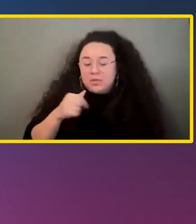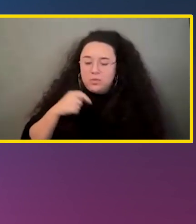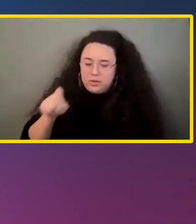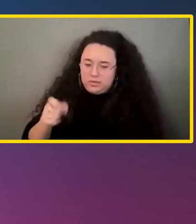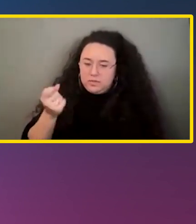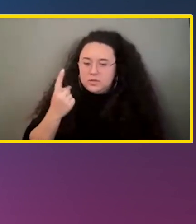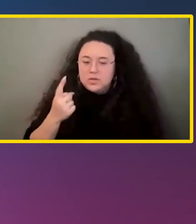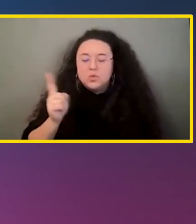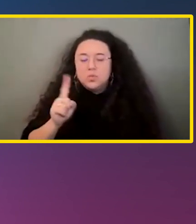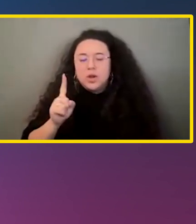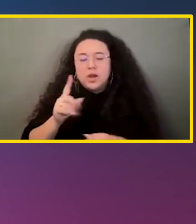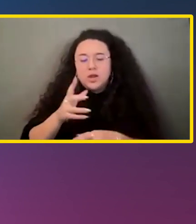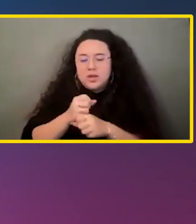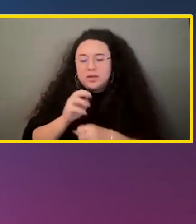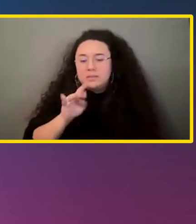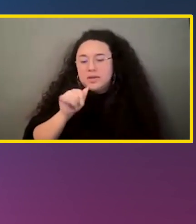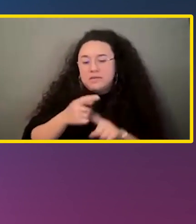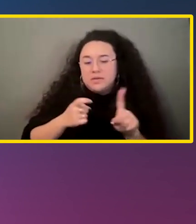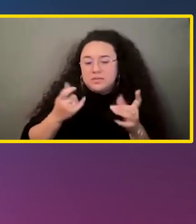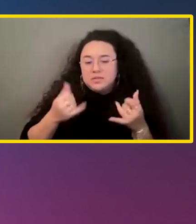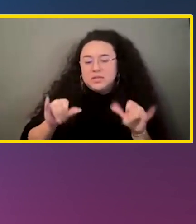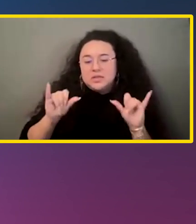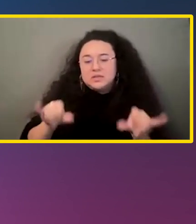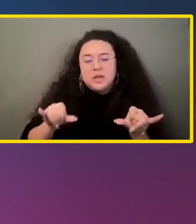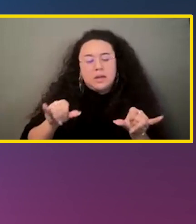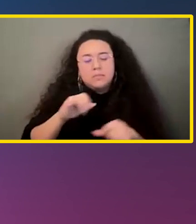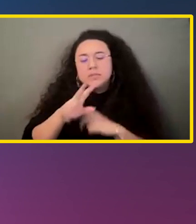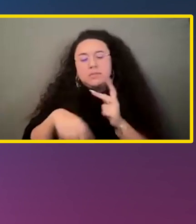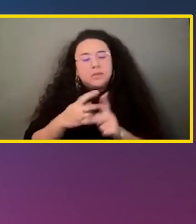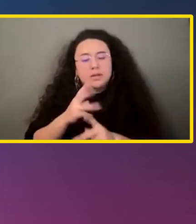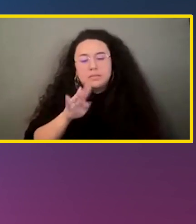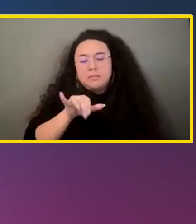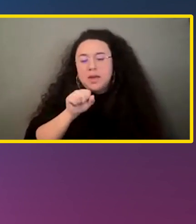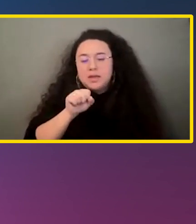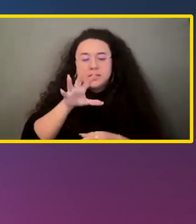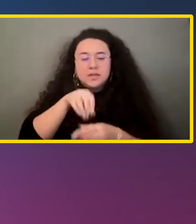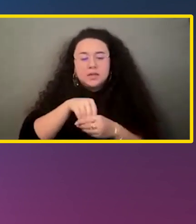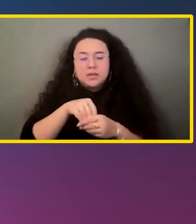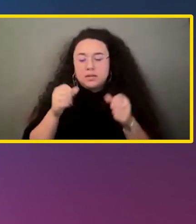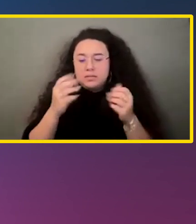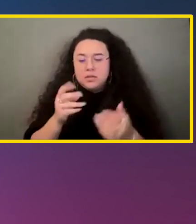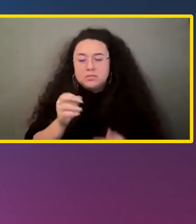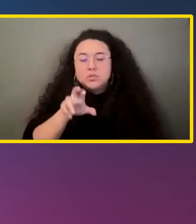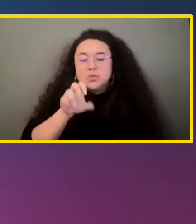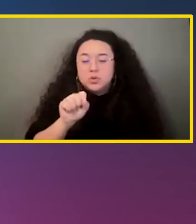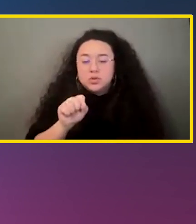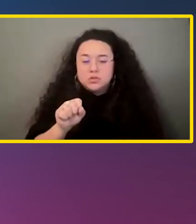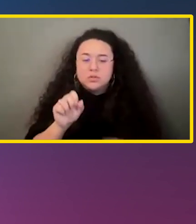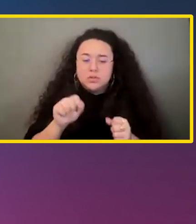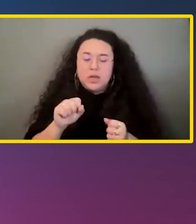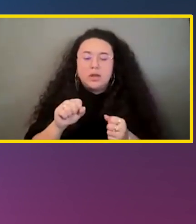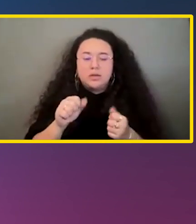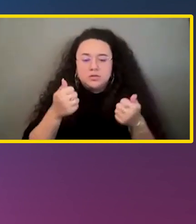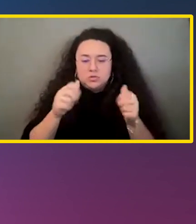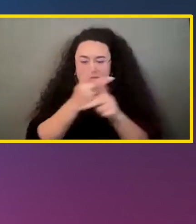matter where you're getting your media from, there is some kind of bias baked in. When you go to those multiple sources, you can reduce